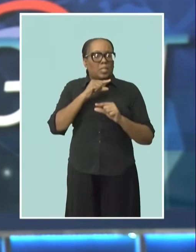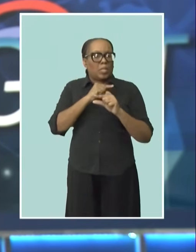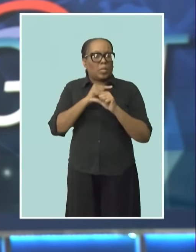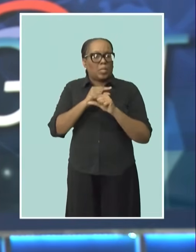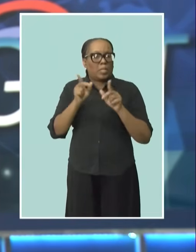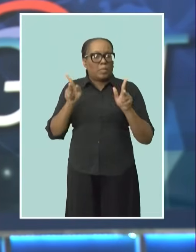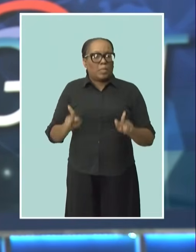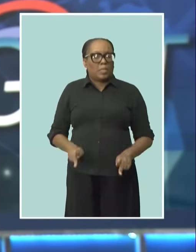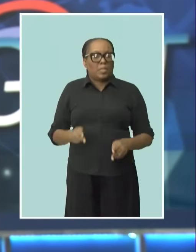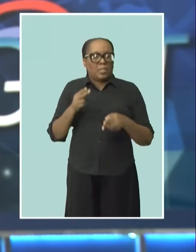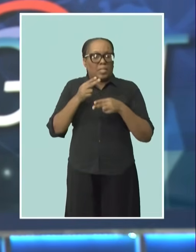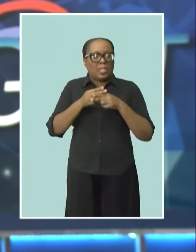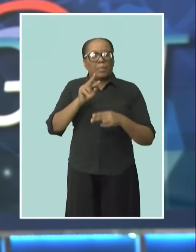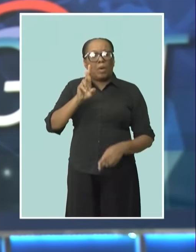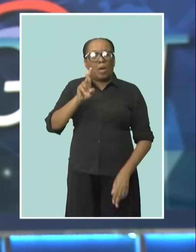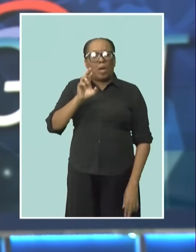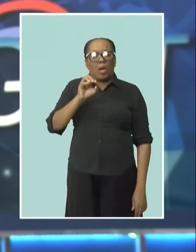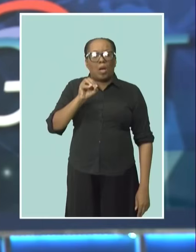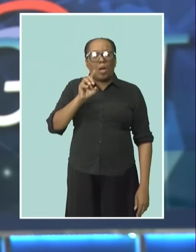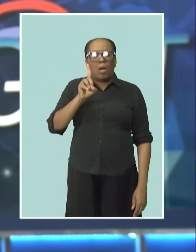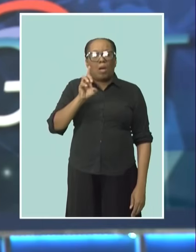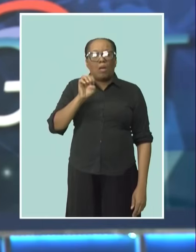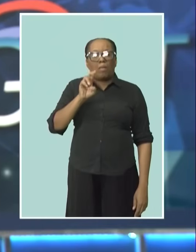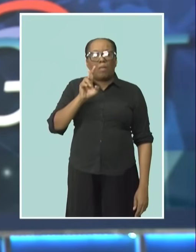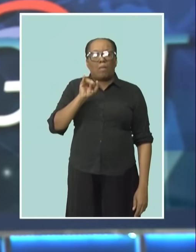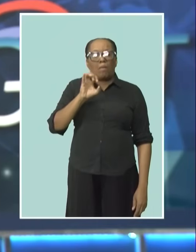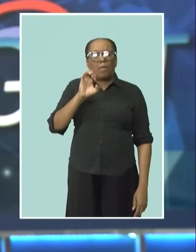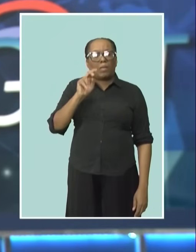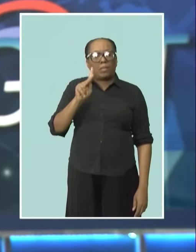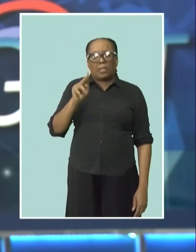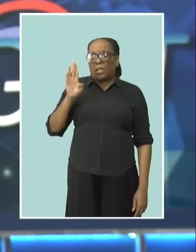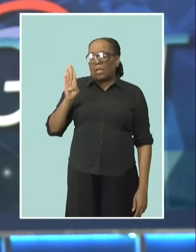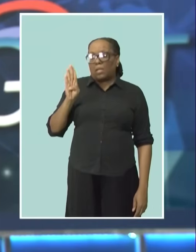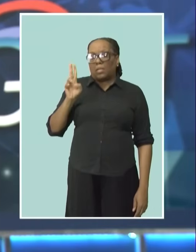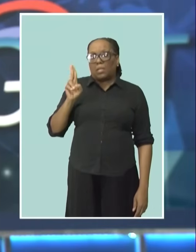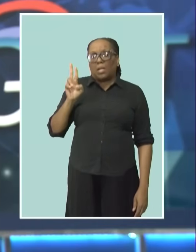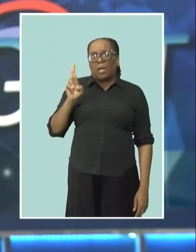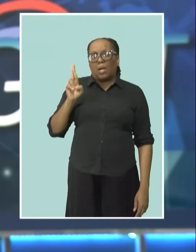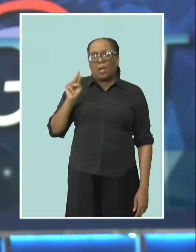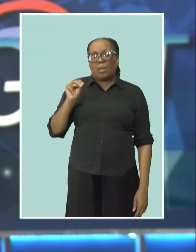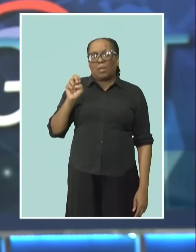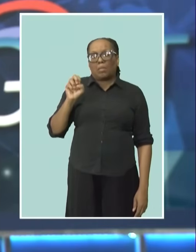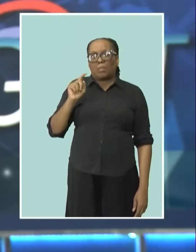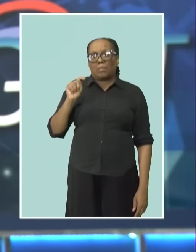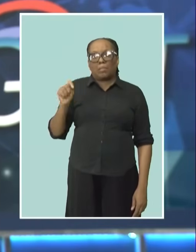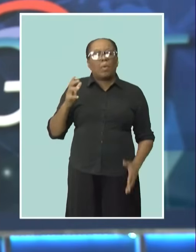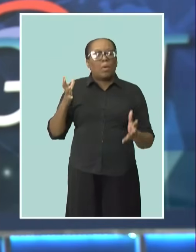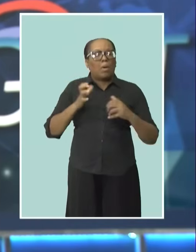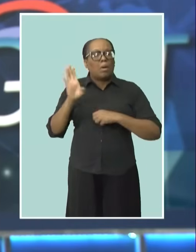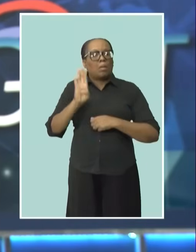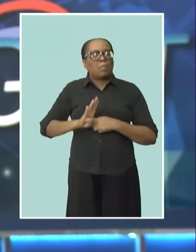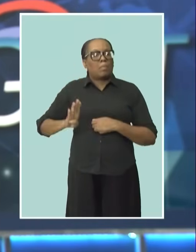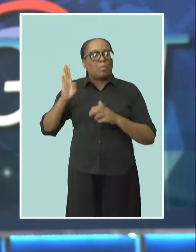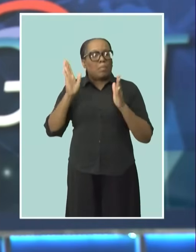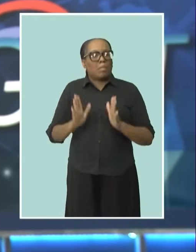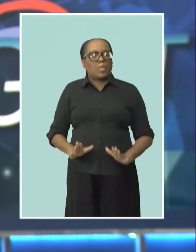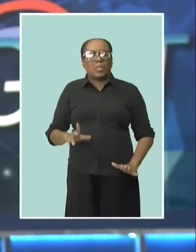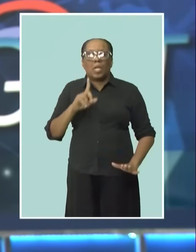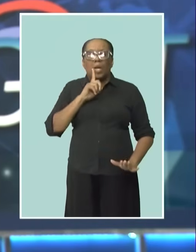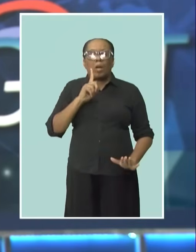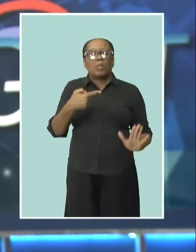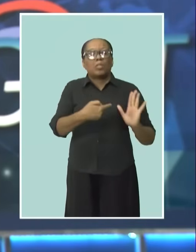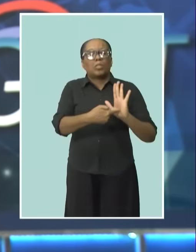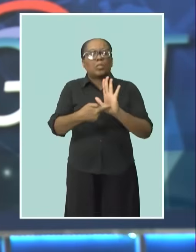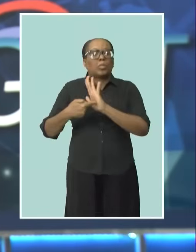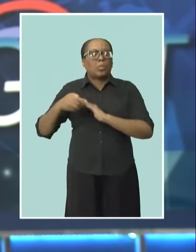Burnett, who's traveled to almost every continent, is calling on fellow Barbadians to export the local culture worldwide. He says